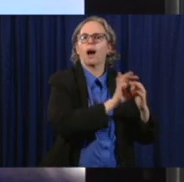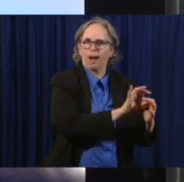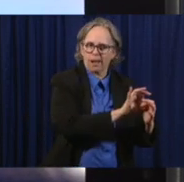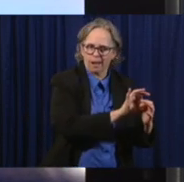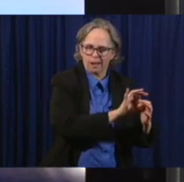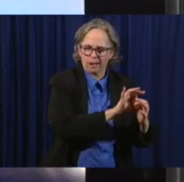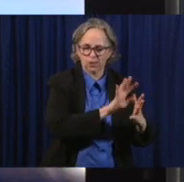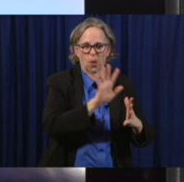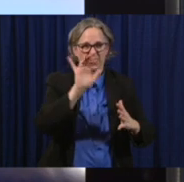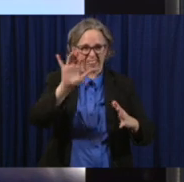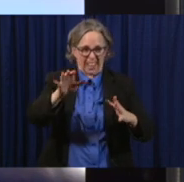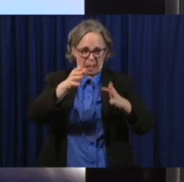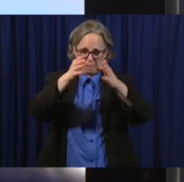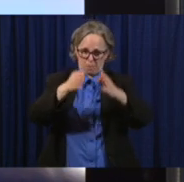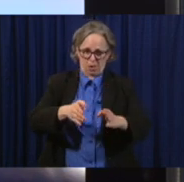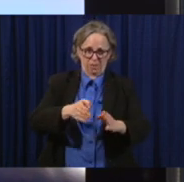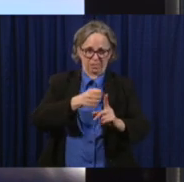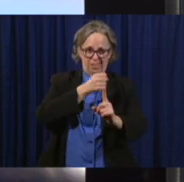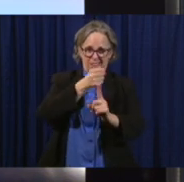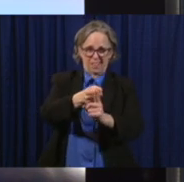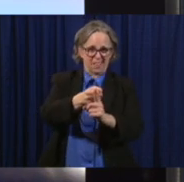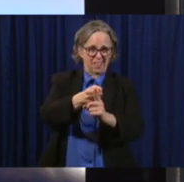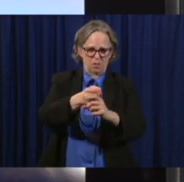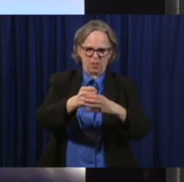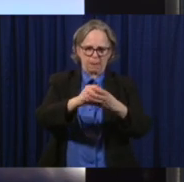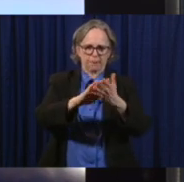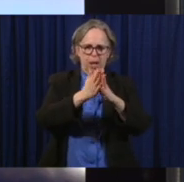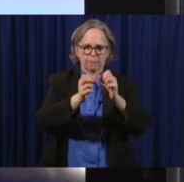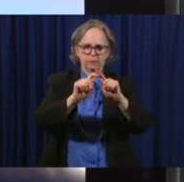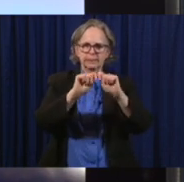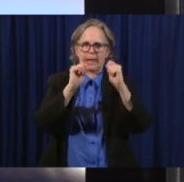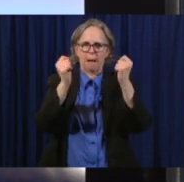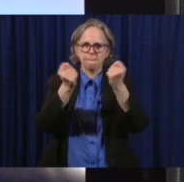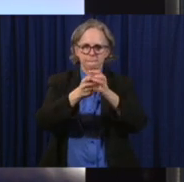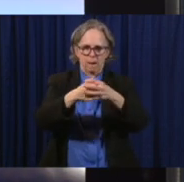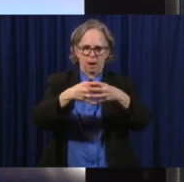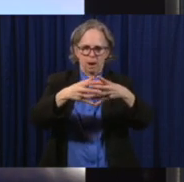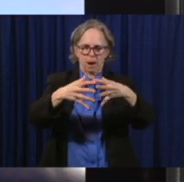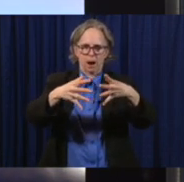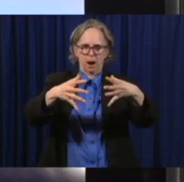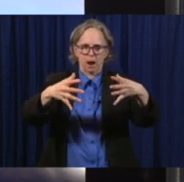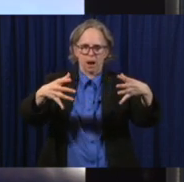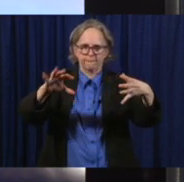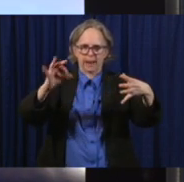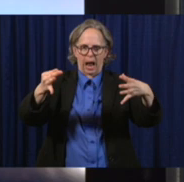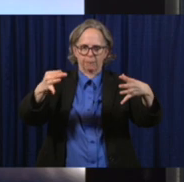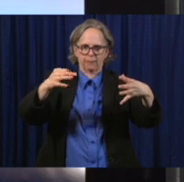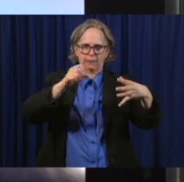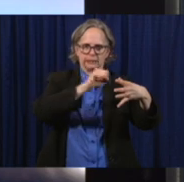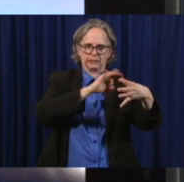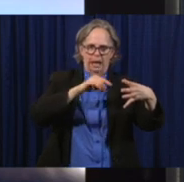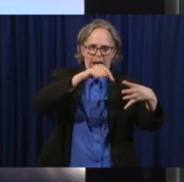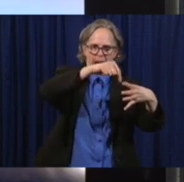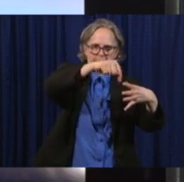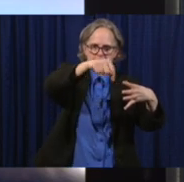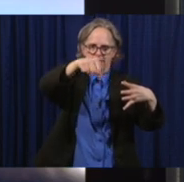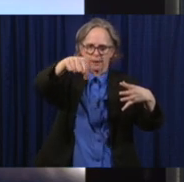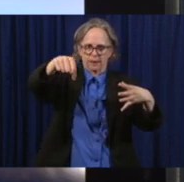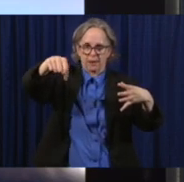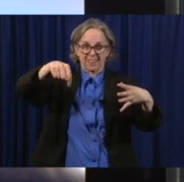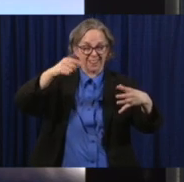be overstated. And so we're very locked into the social and emotional impact of